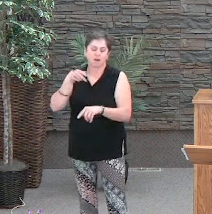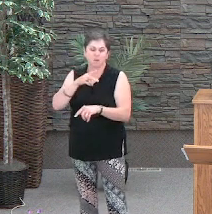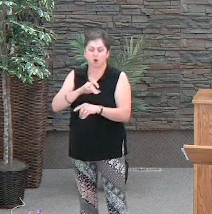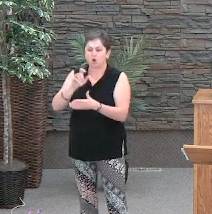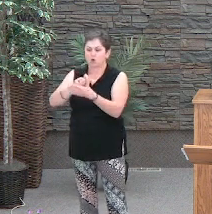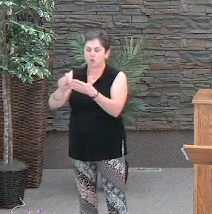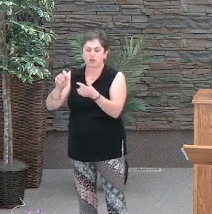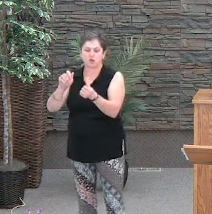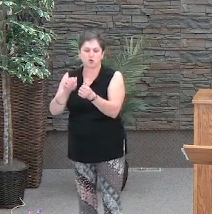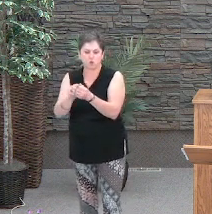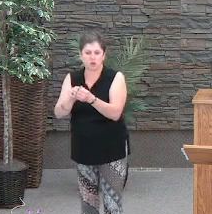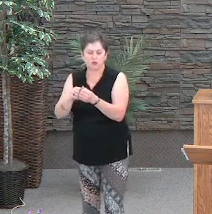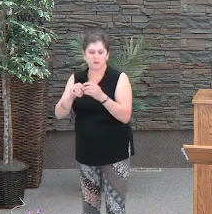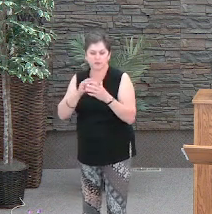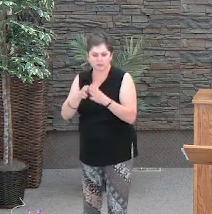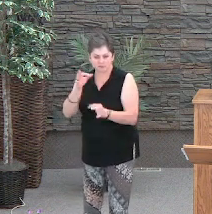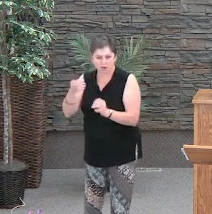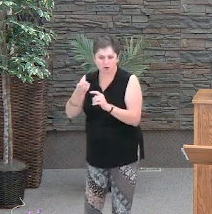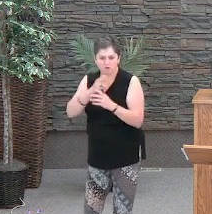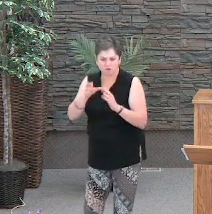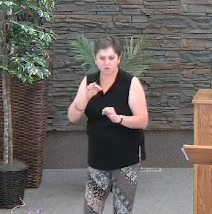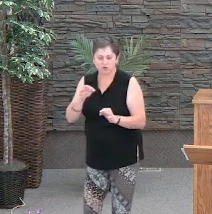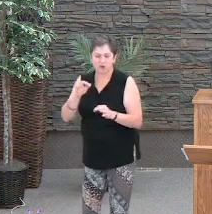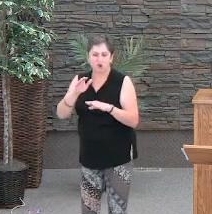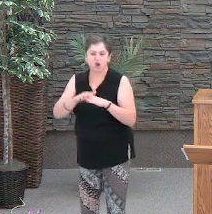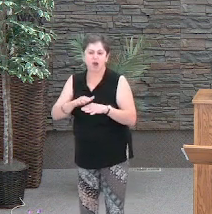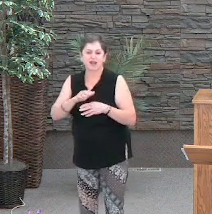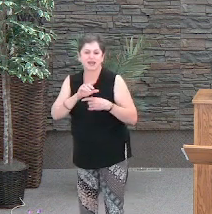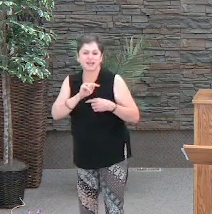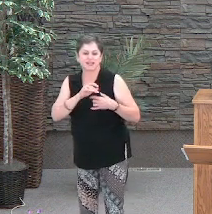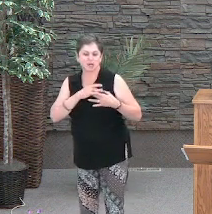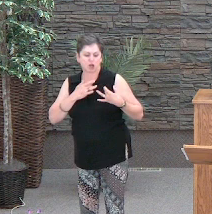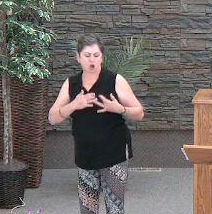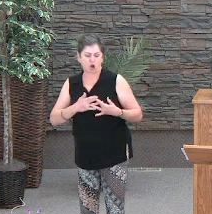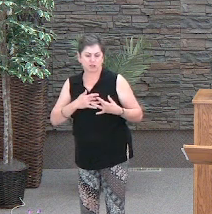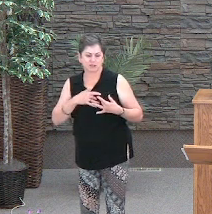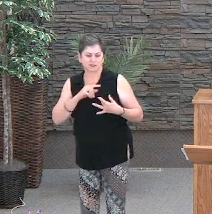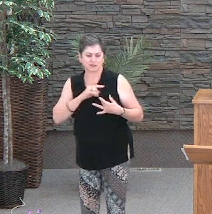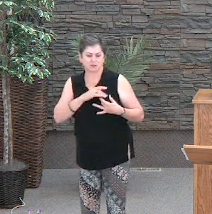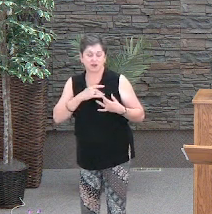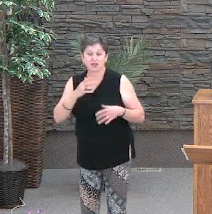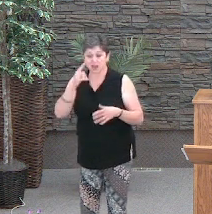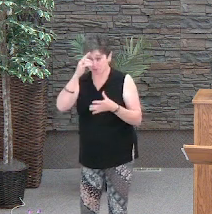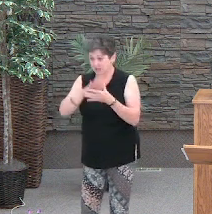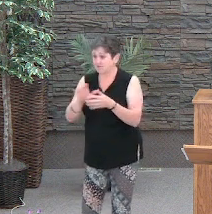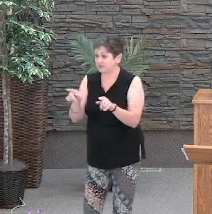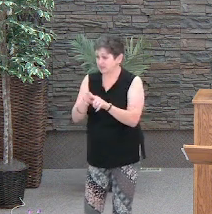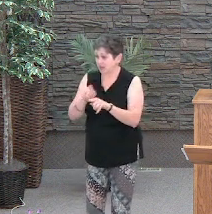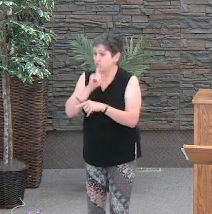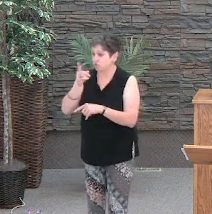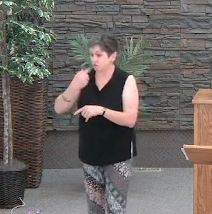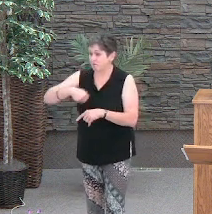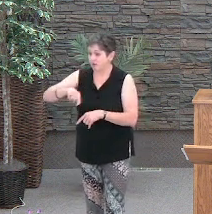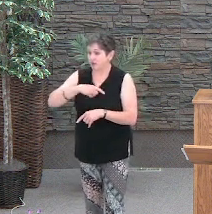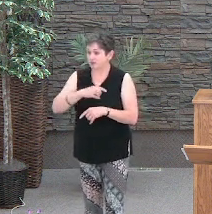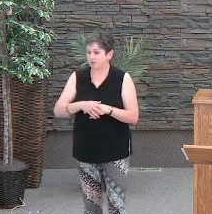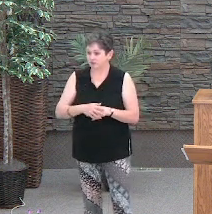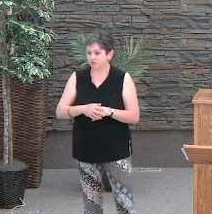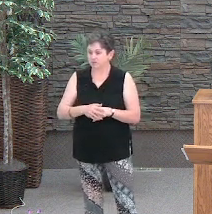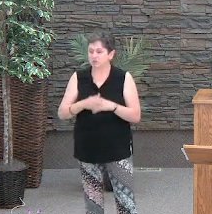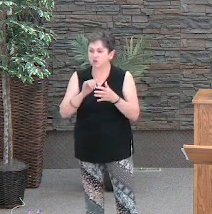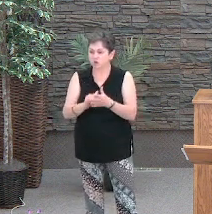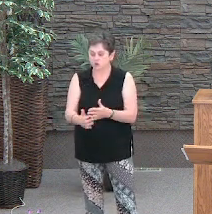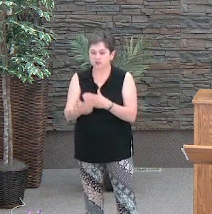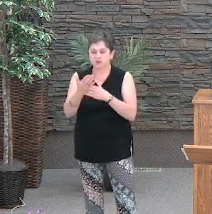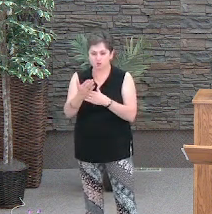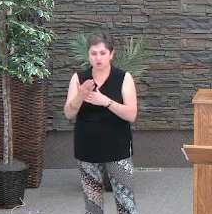written with the Spirit of God on tablets of human hearts. And I believe the same thing's true of us. So this